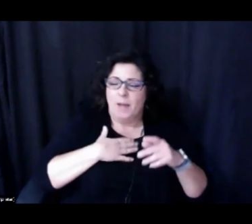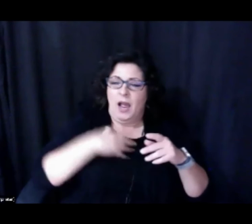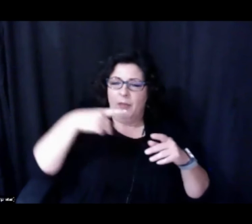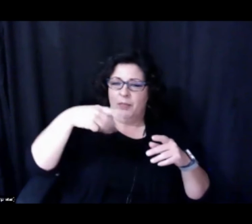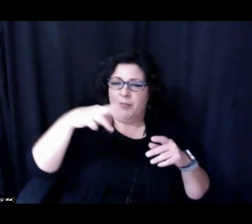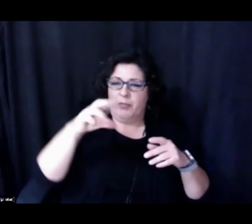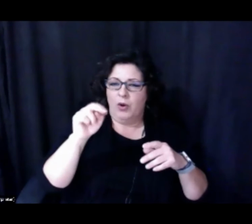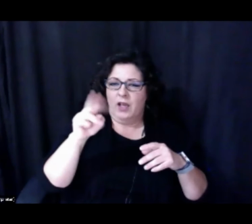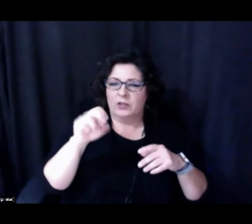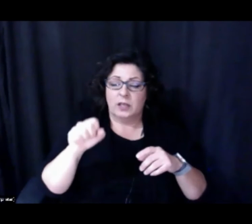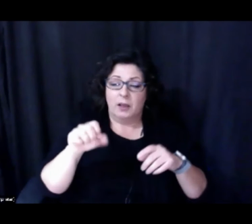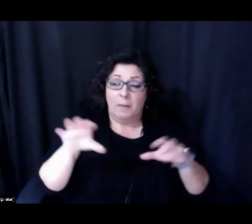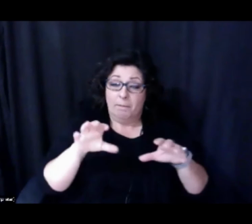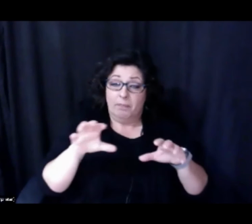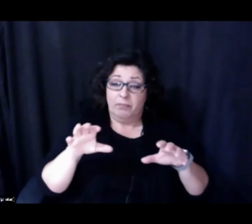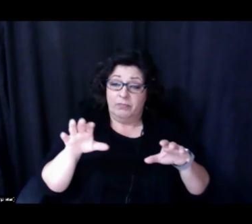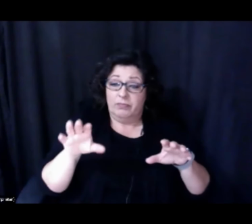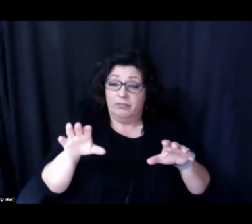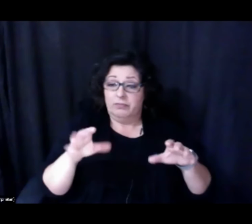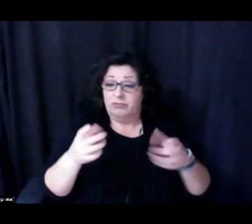myself.